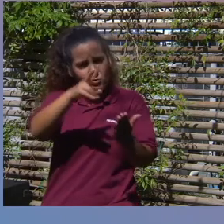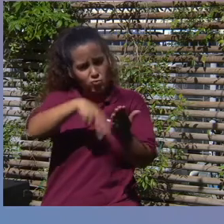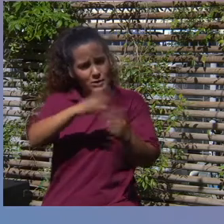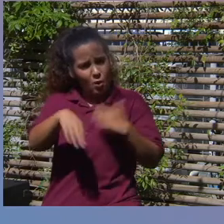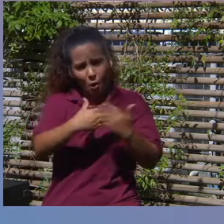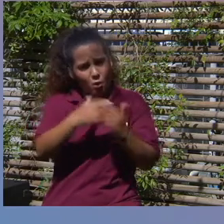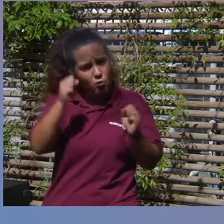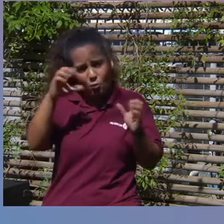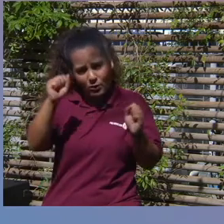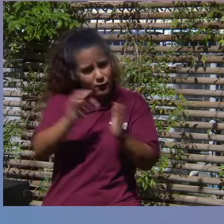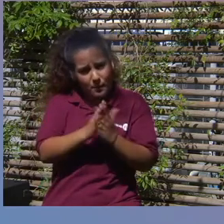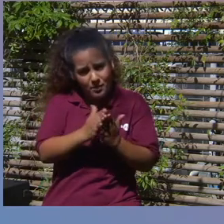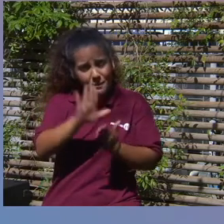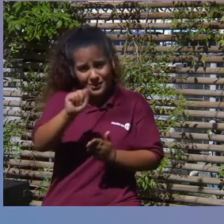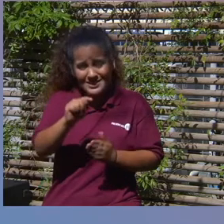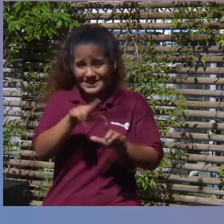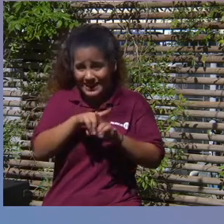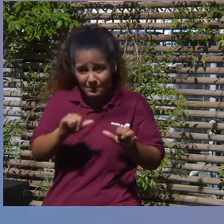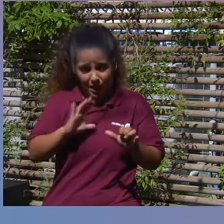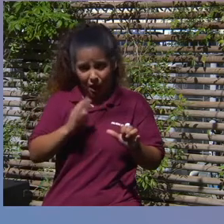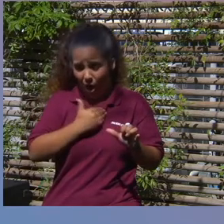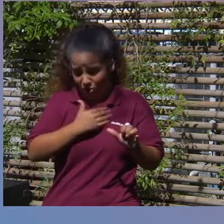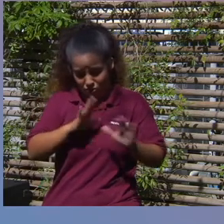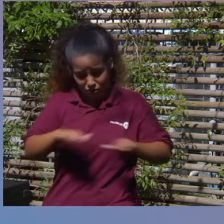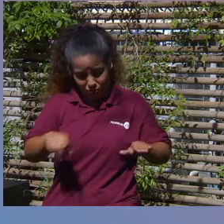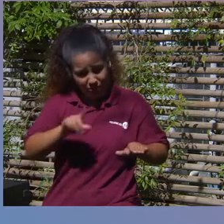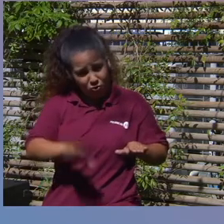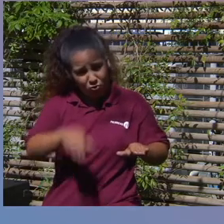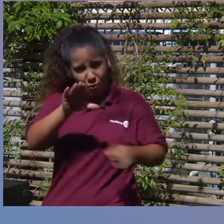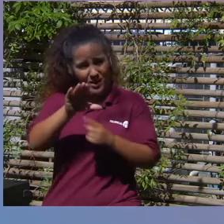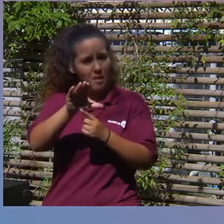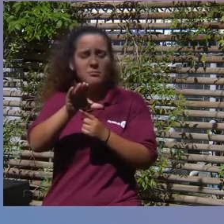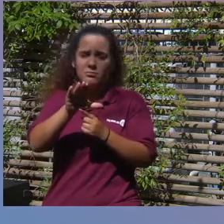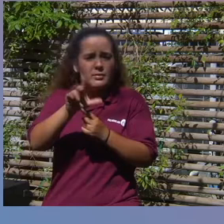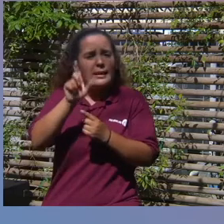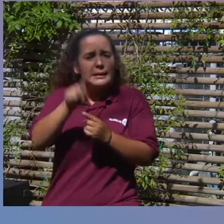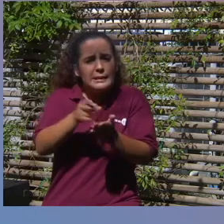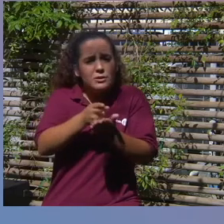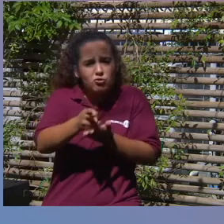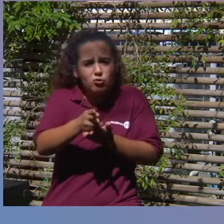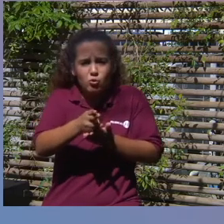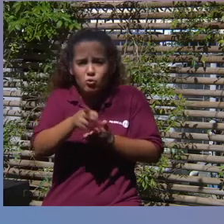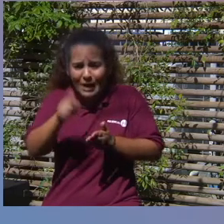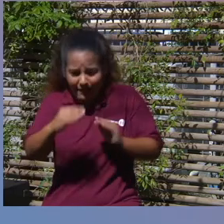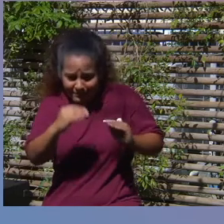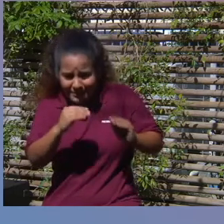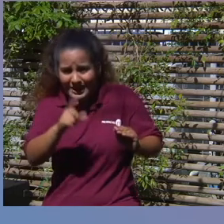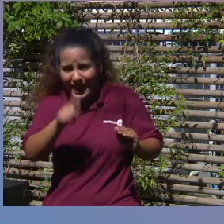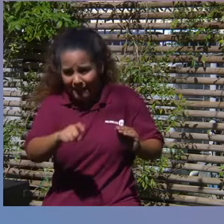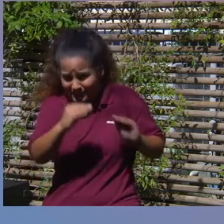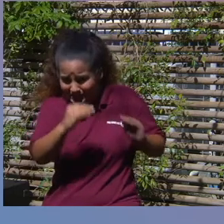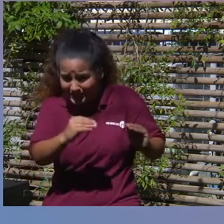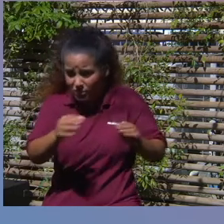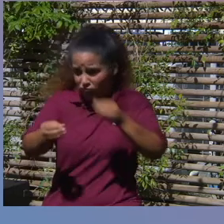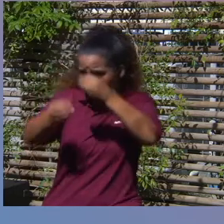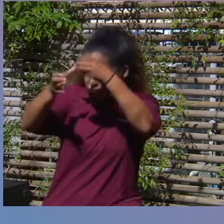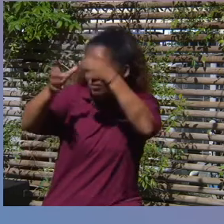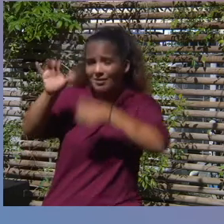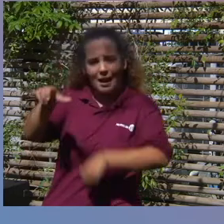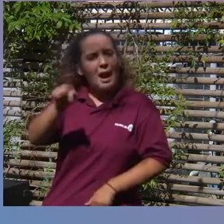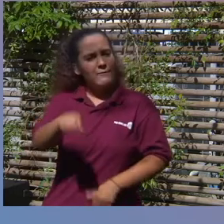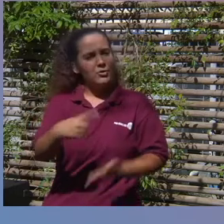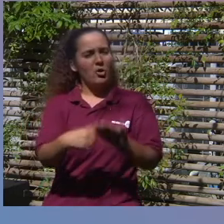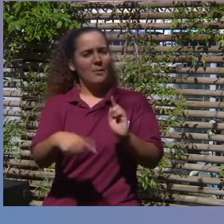same time, our children are growing up at a time where they need the truth. And they need to have knowledge. And talking about